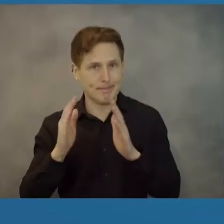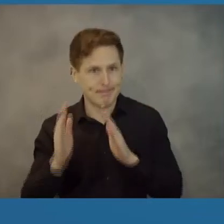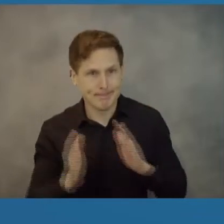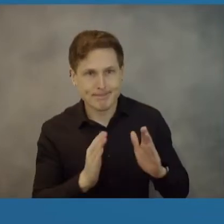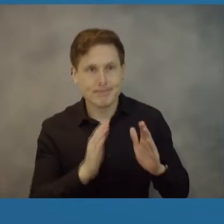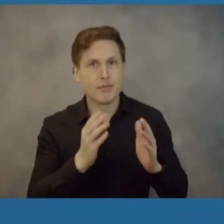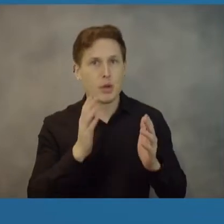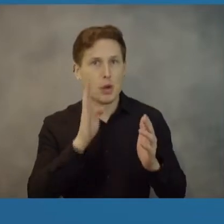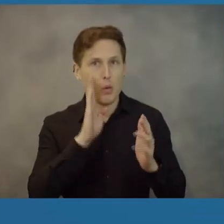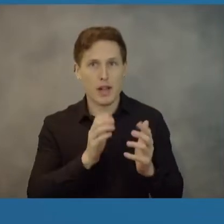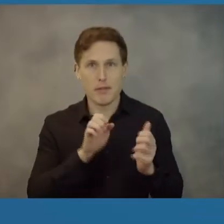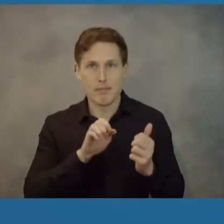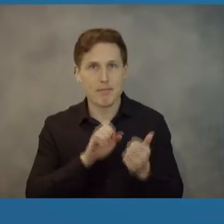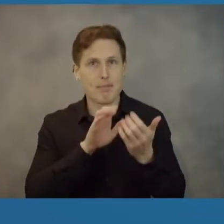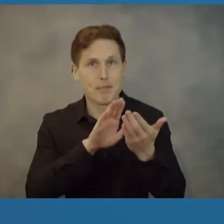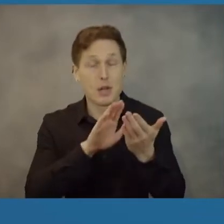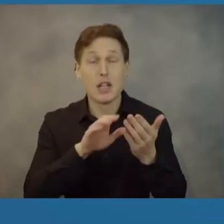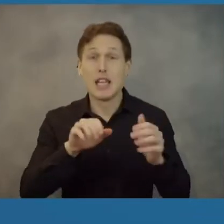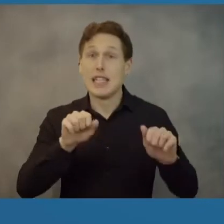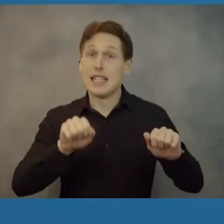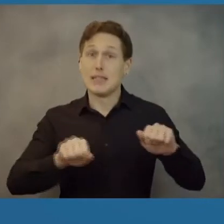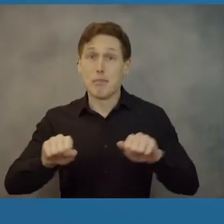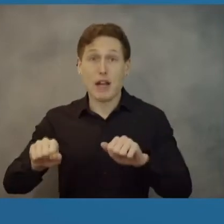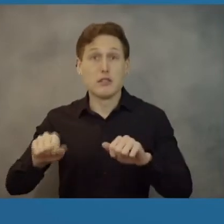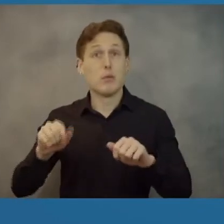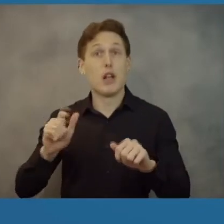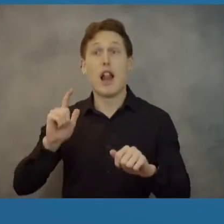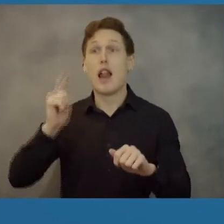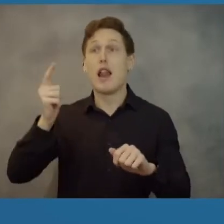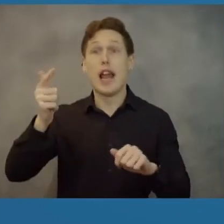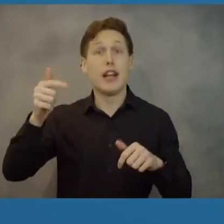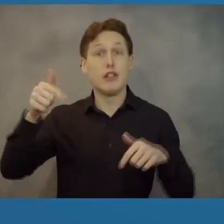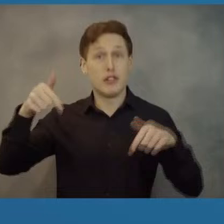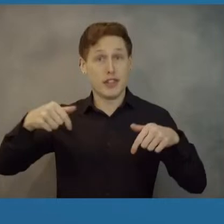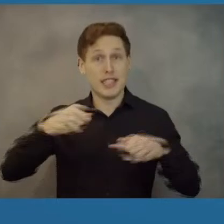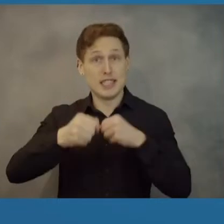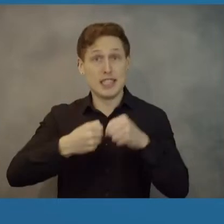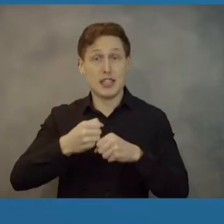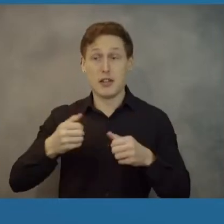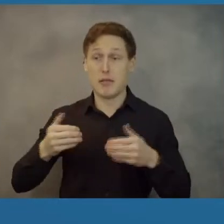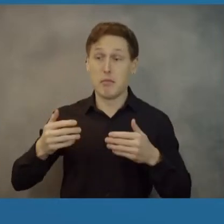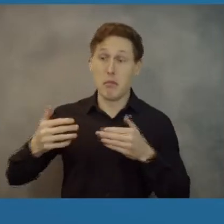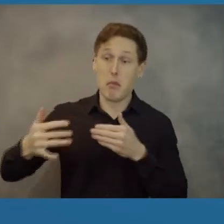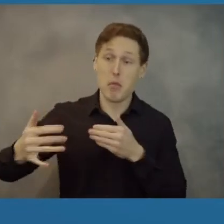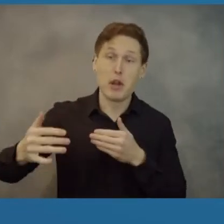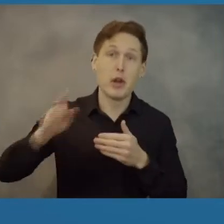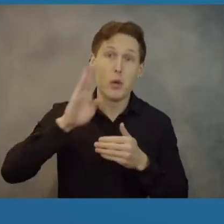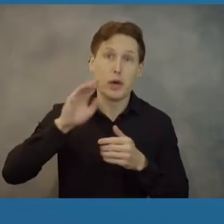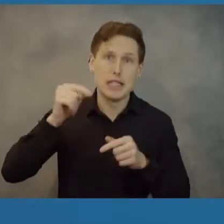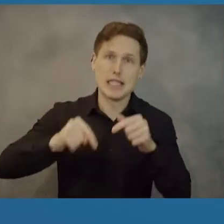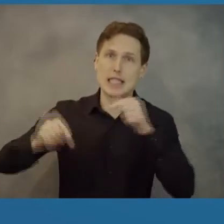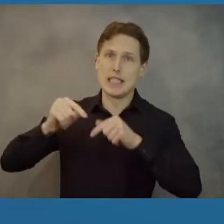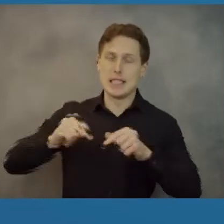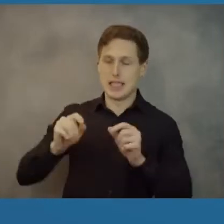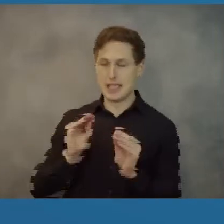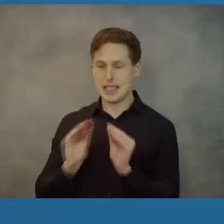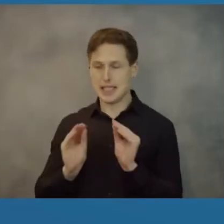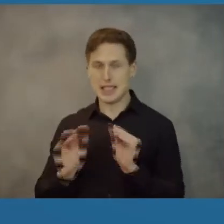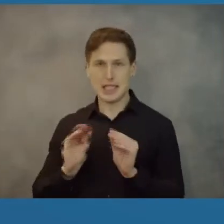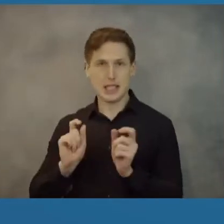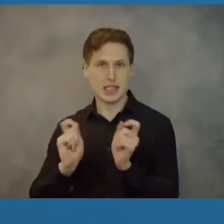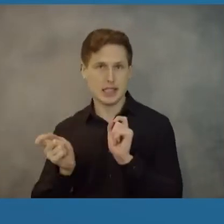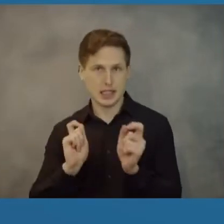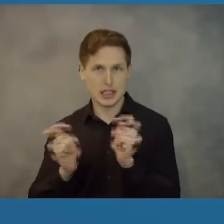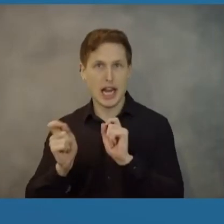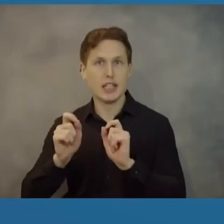come back later this year and update our budget in response to federal actions. But at the end of the day, congressional Republicans,